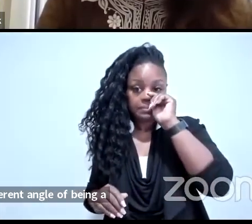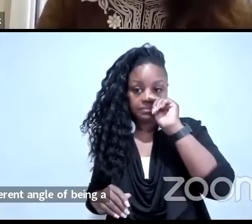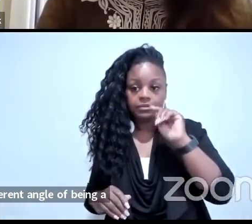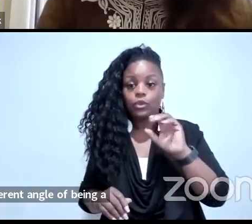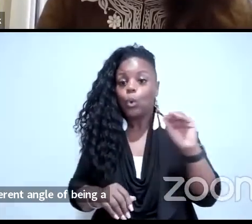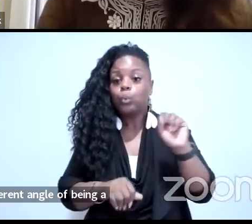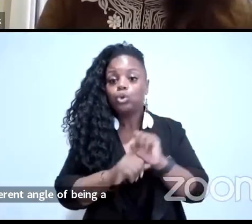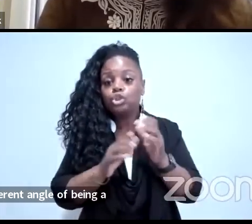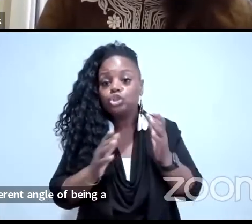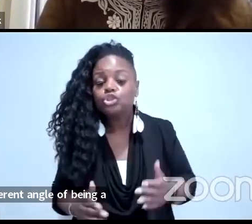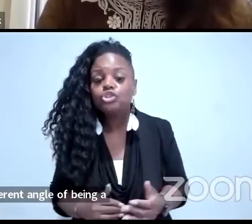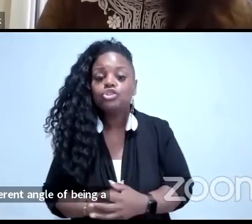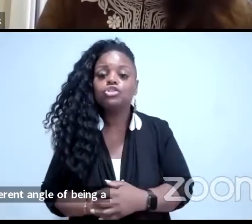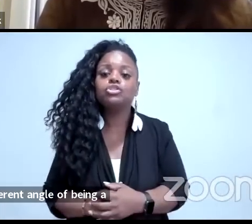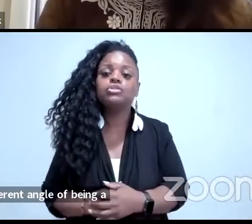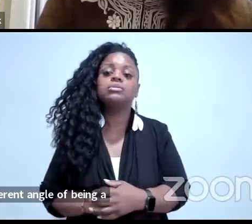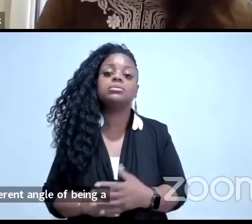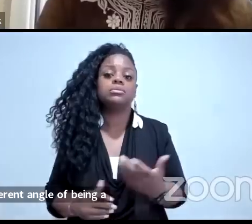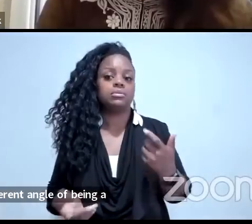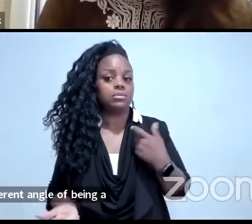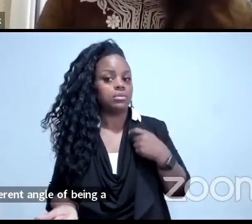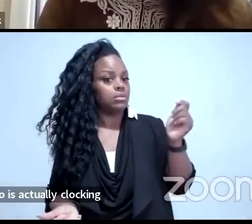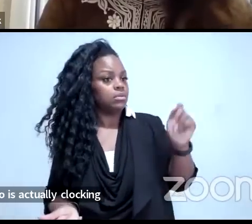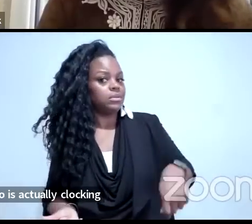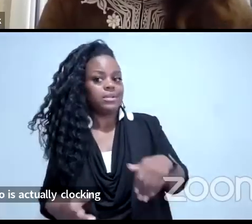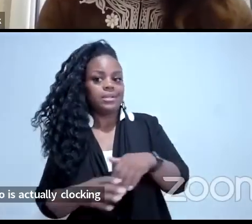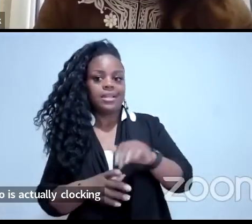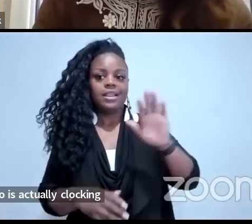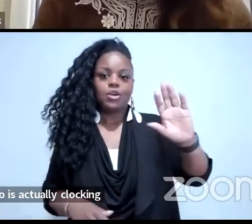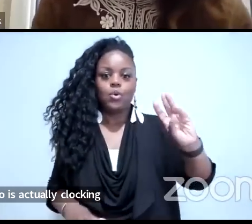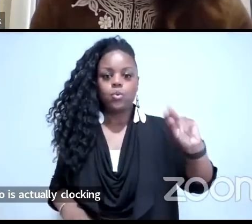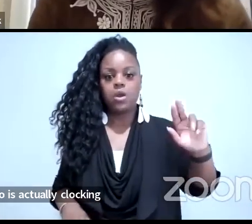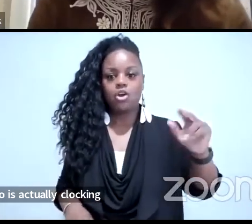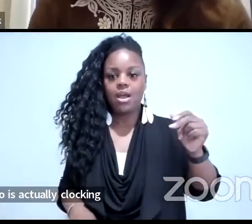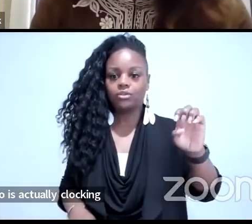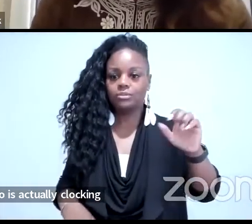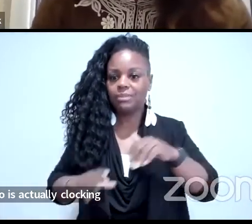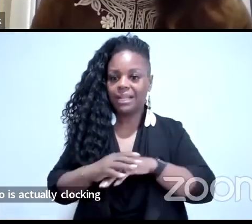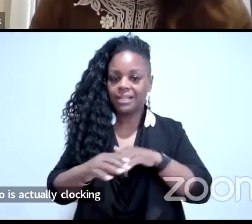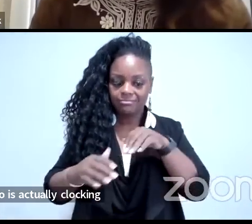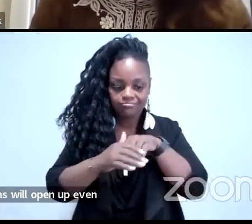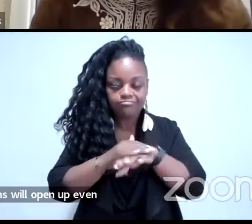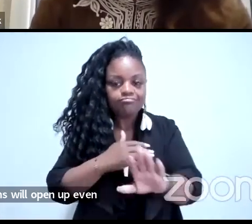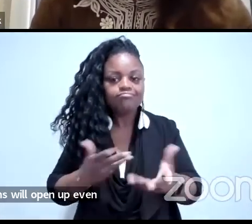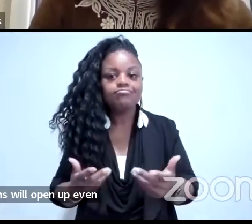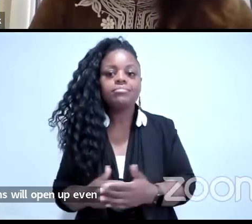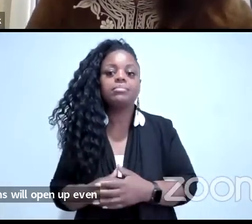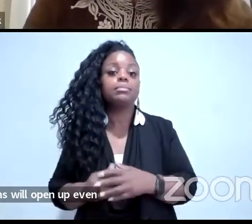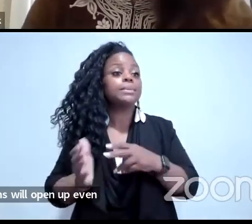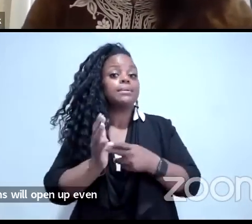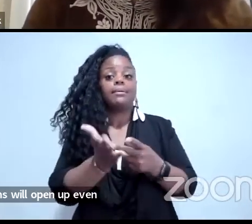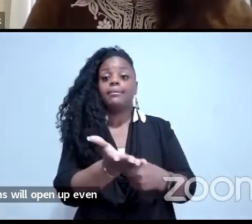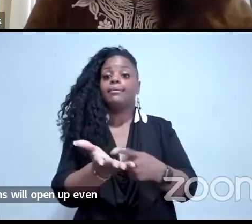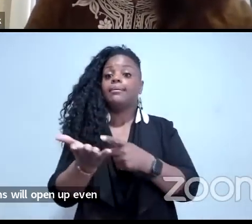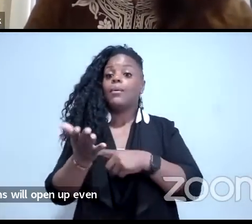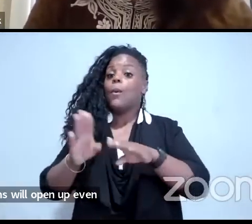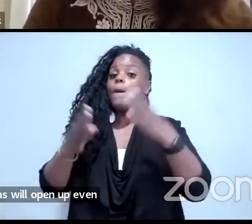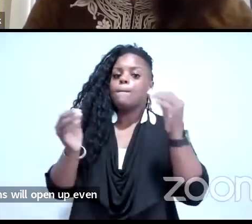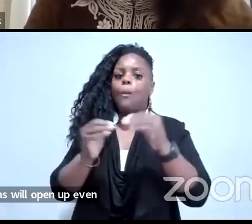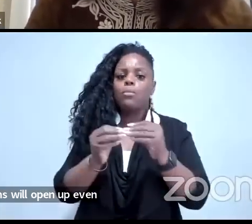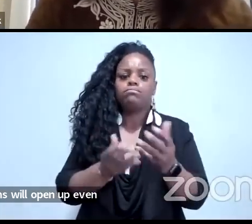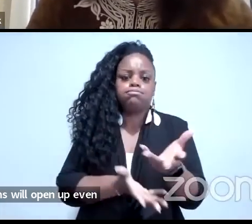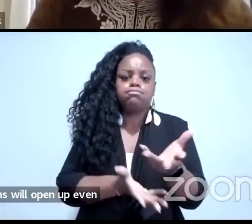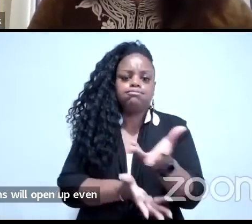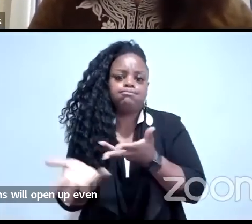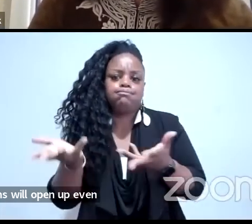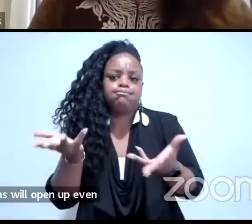building, that the conversation will open up even better when it came to talking about unionizing. And we were